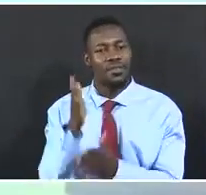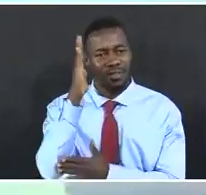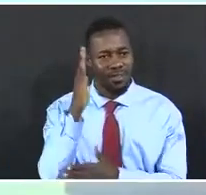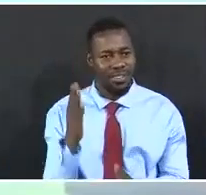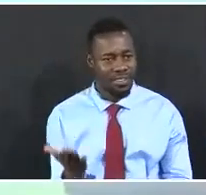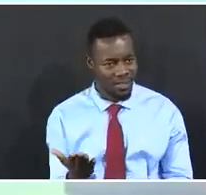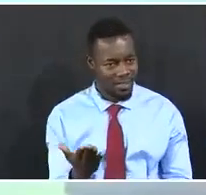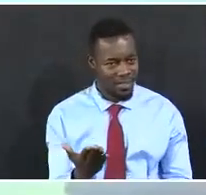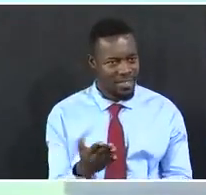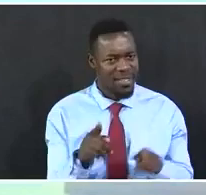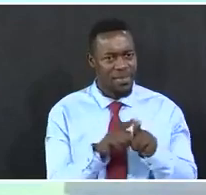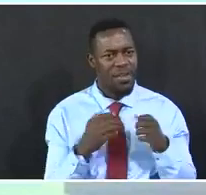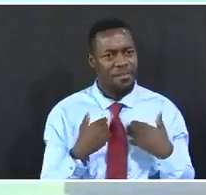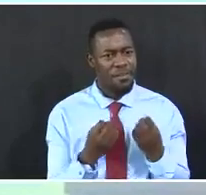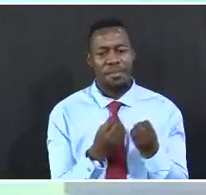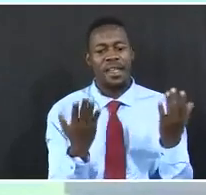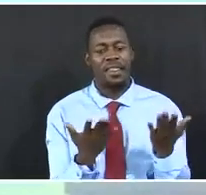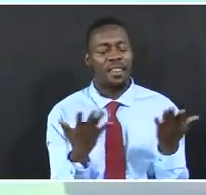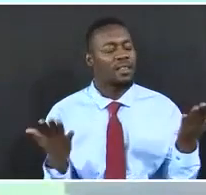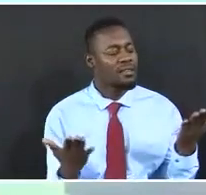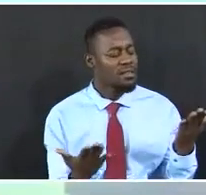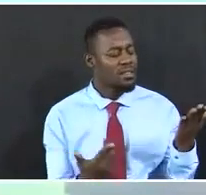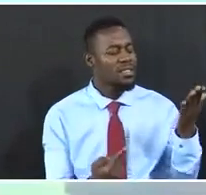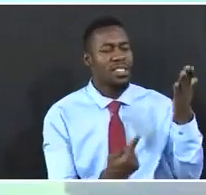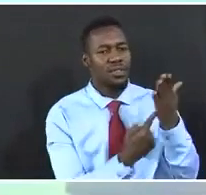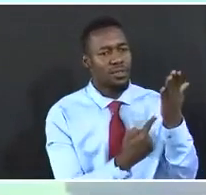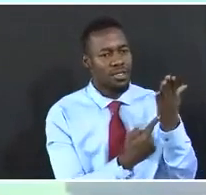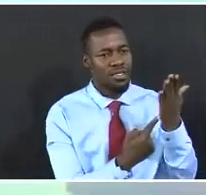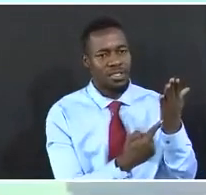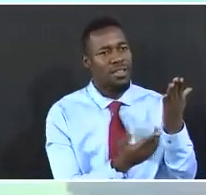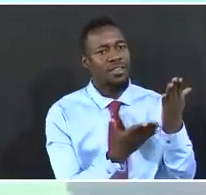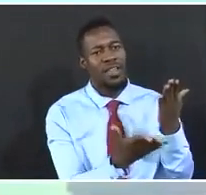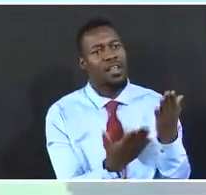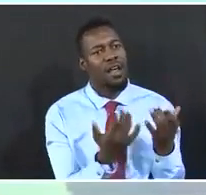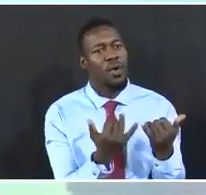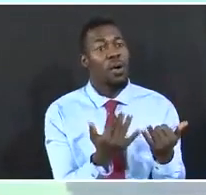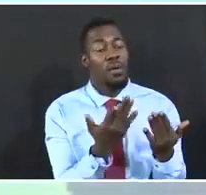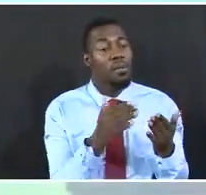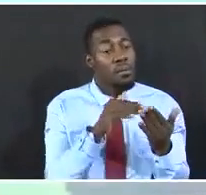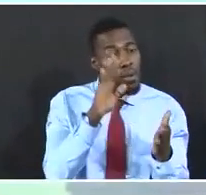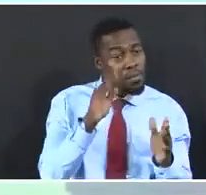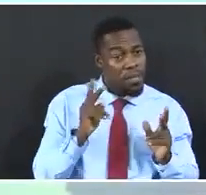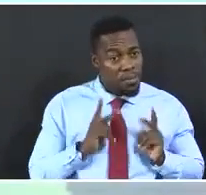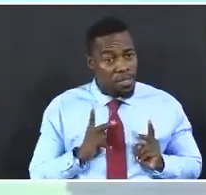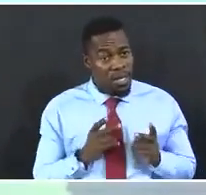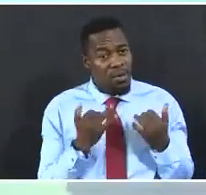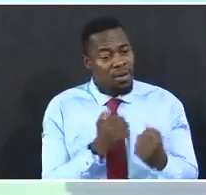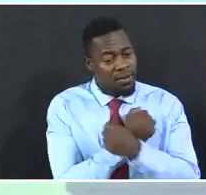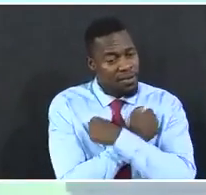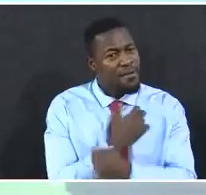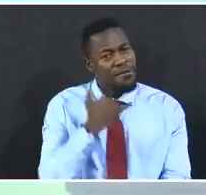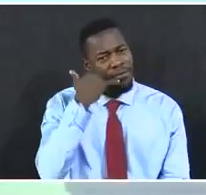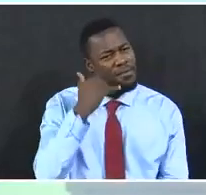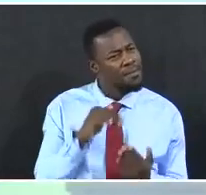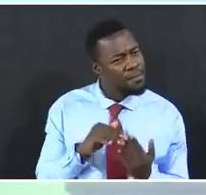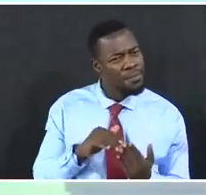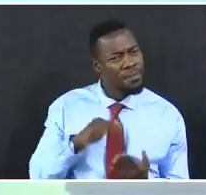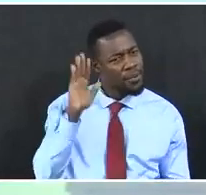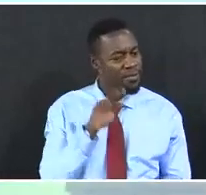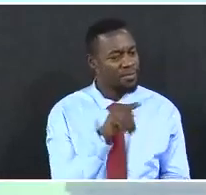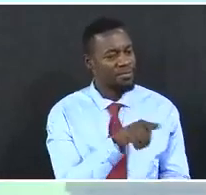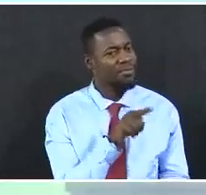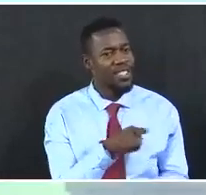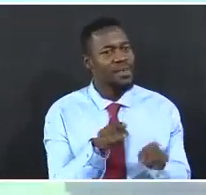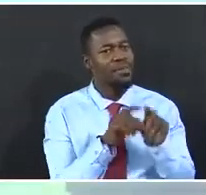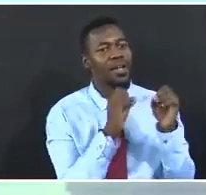technology, smartphones, we are so much addicted to them to the extent that as soon as you come out of here, I'm